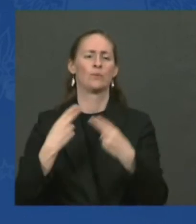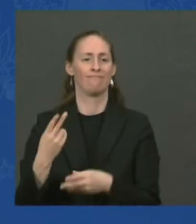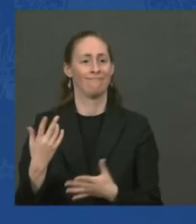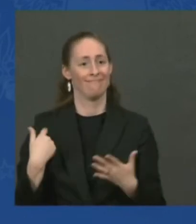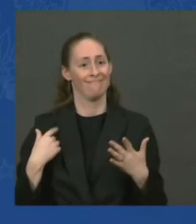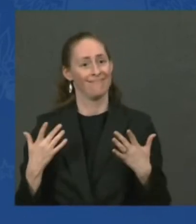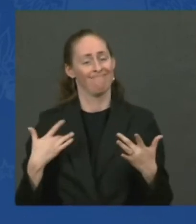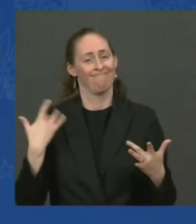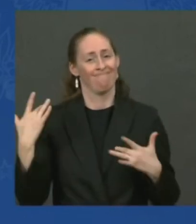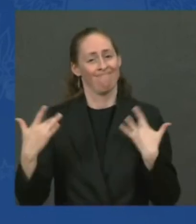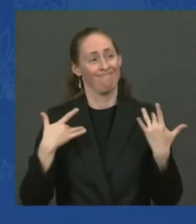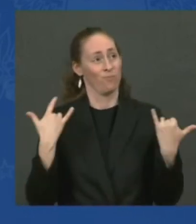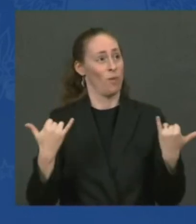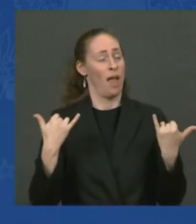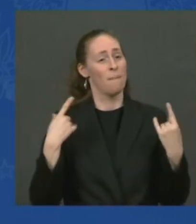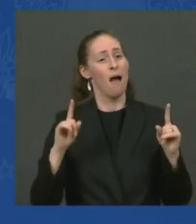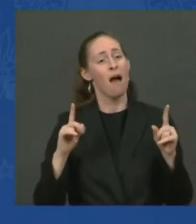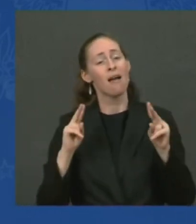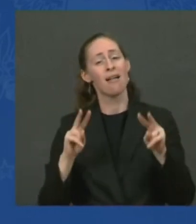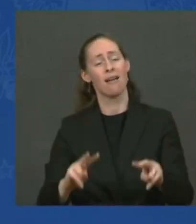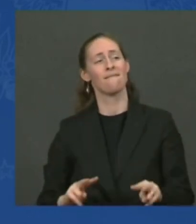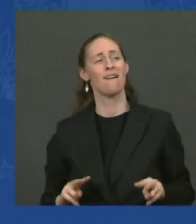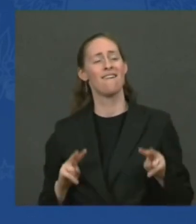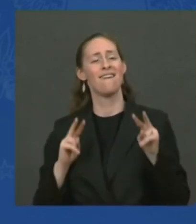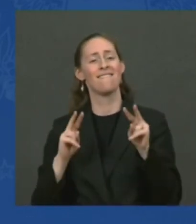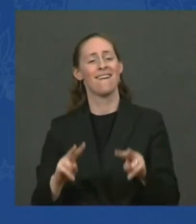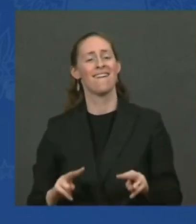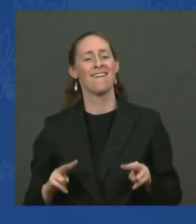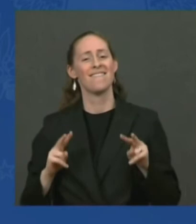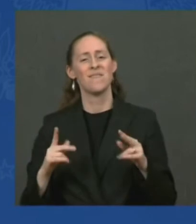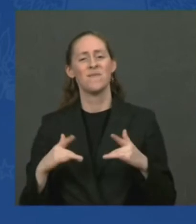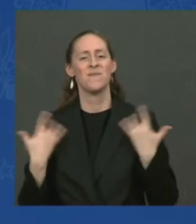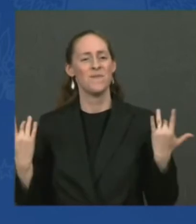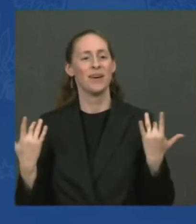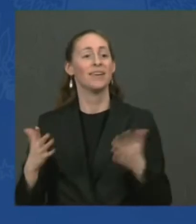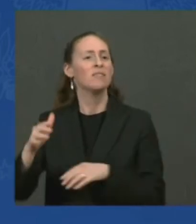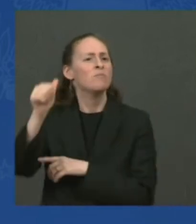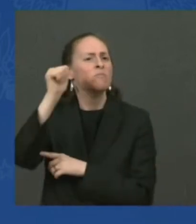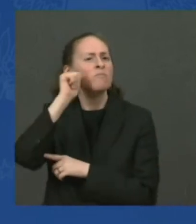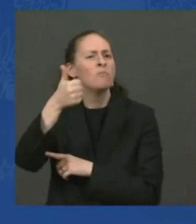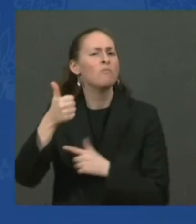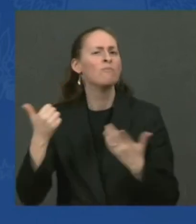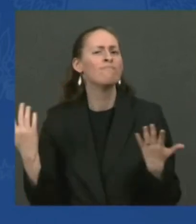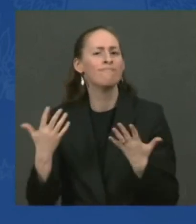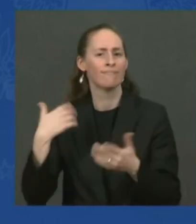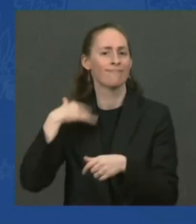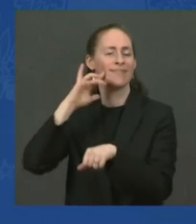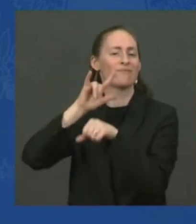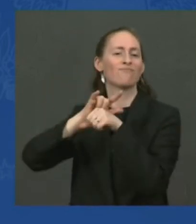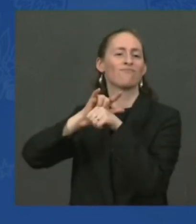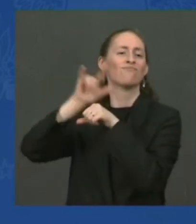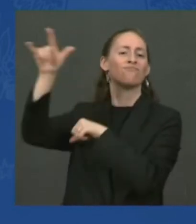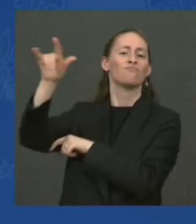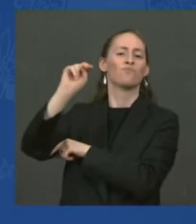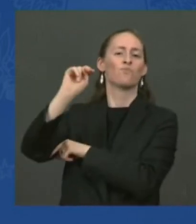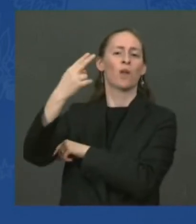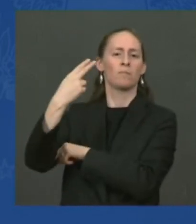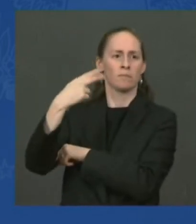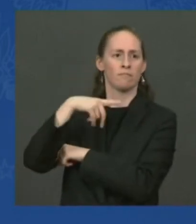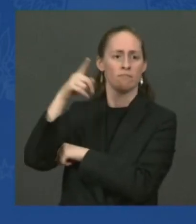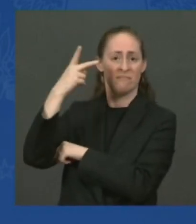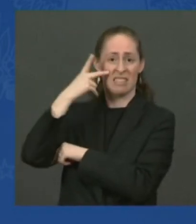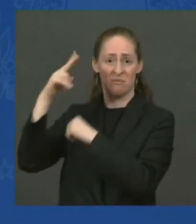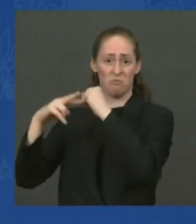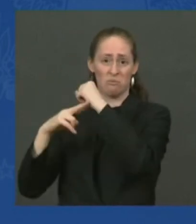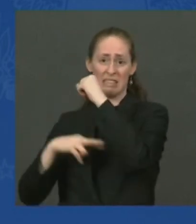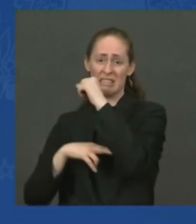all of my colleagues here have. Tomorrow, I'll be traveling to New Hampshire to visit a bridge that is structurally not safe, like